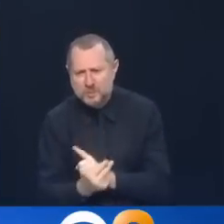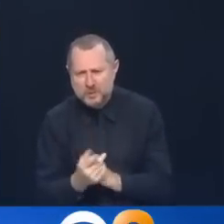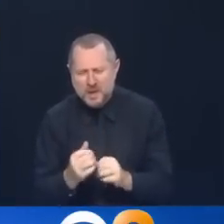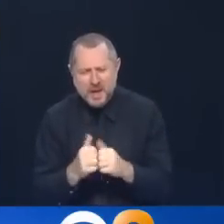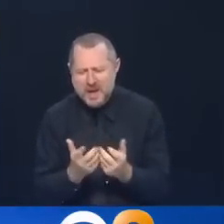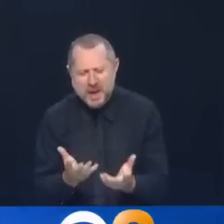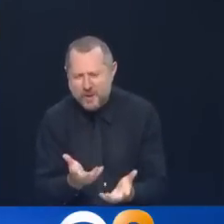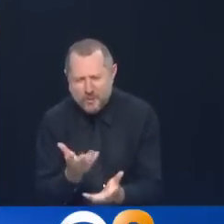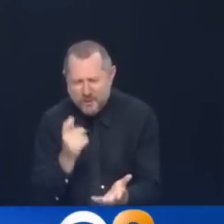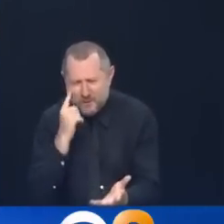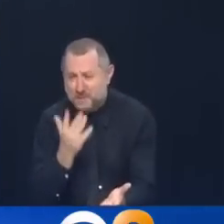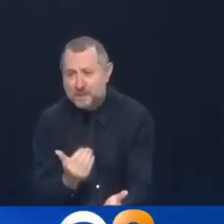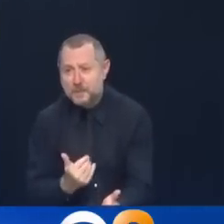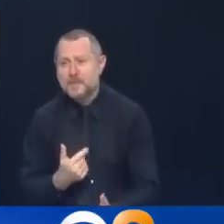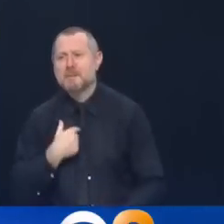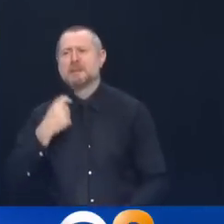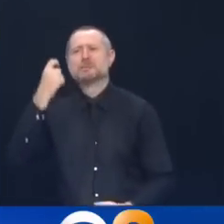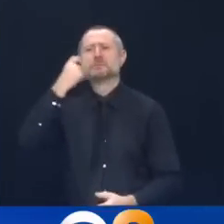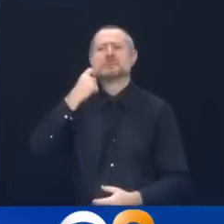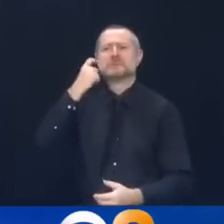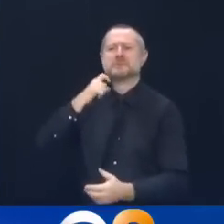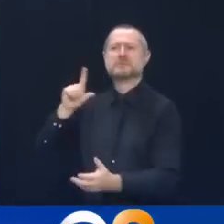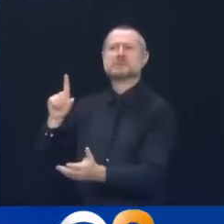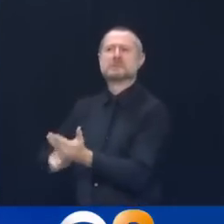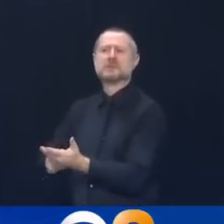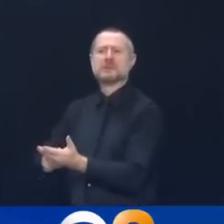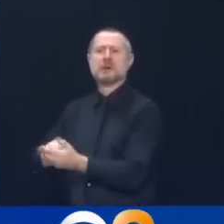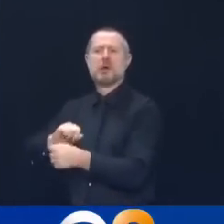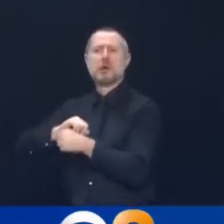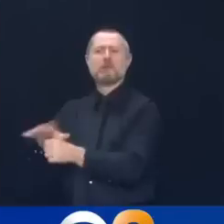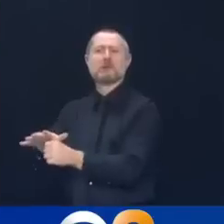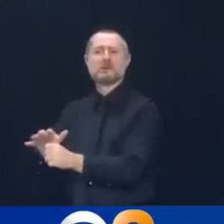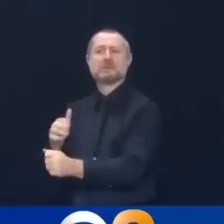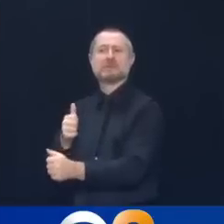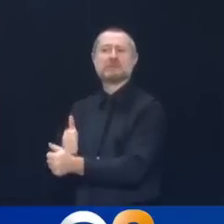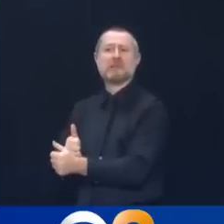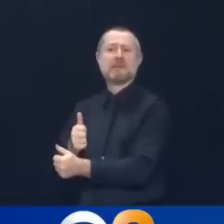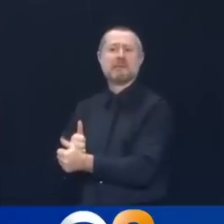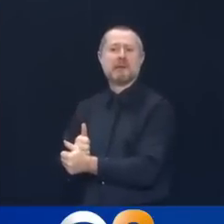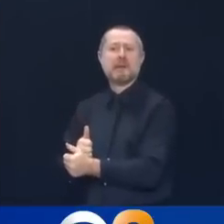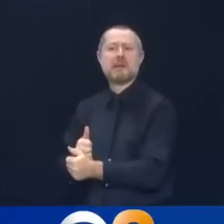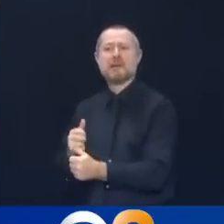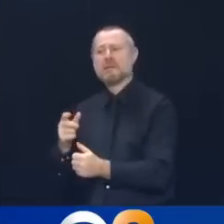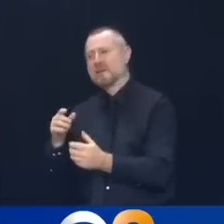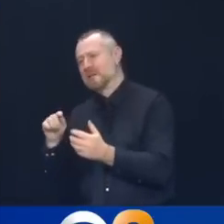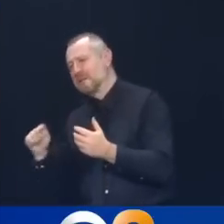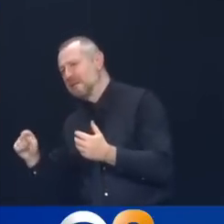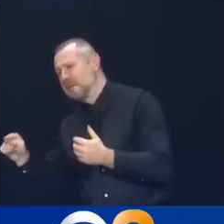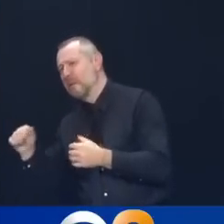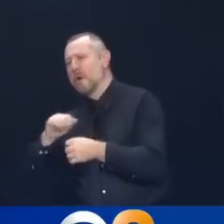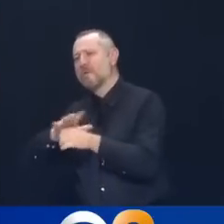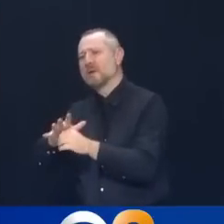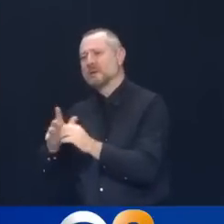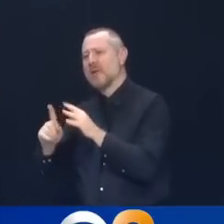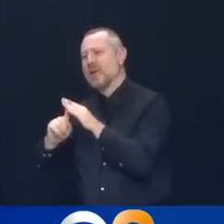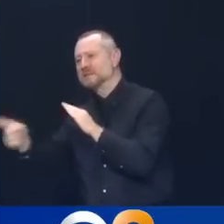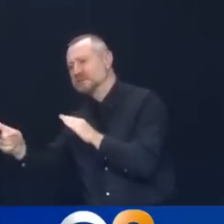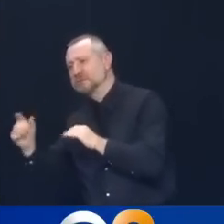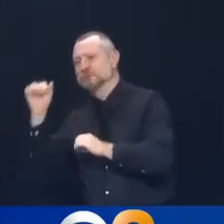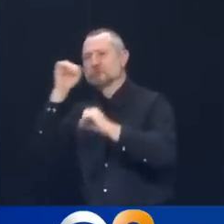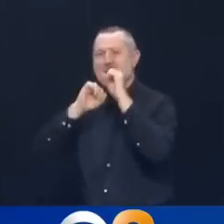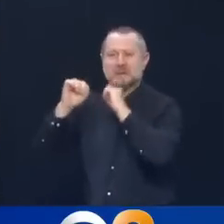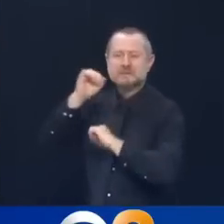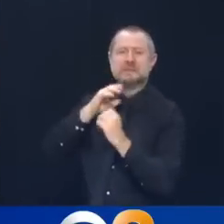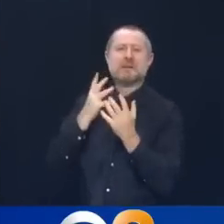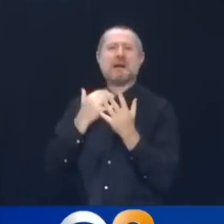cited different groups, including COVID Act Now and RT Live and COVID Exit Strategy. Okay, but look at these numbers. Those are just about how much